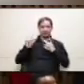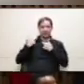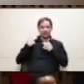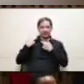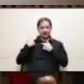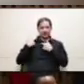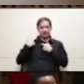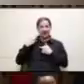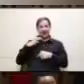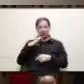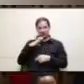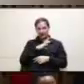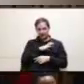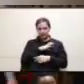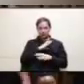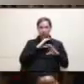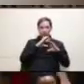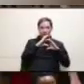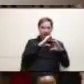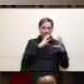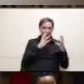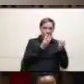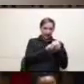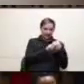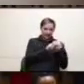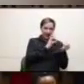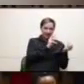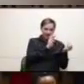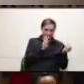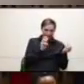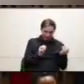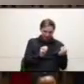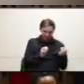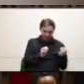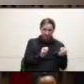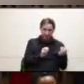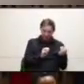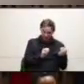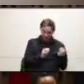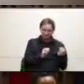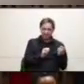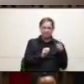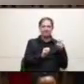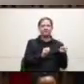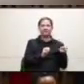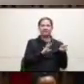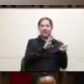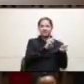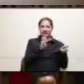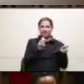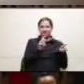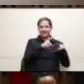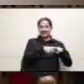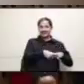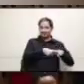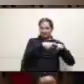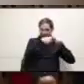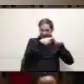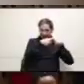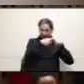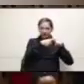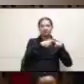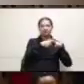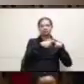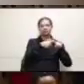to communicate this matter with the MM. The MM is suspended. The